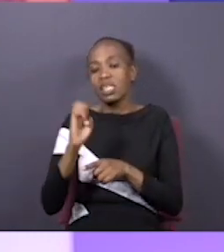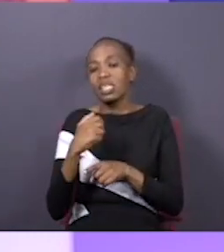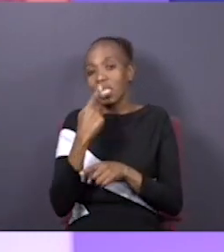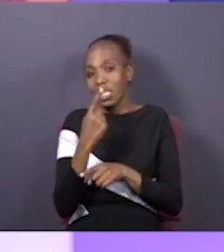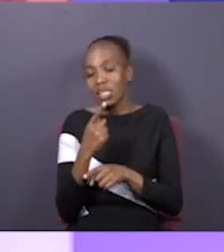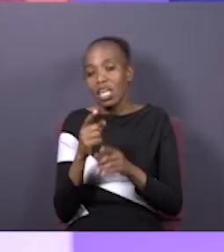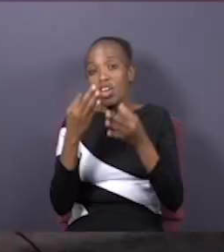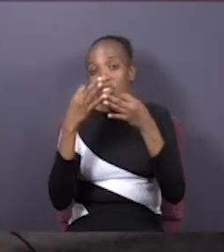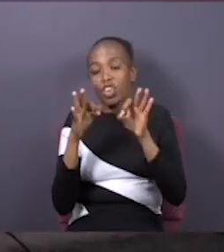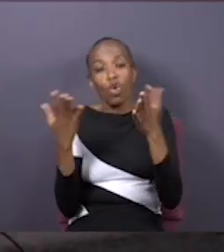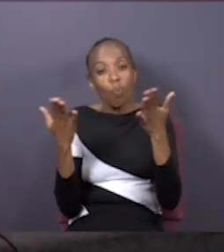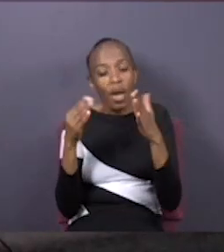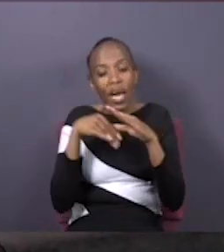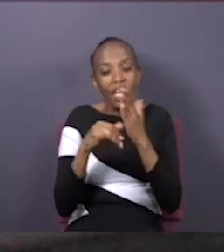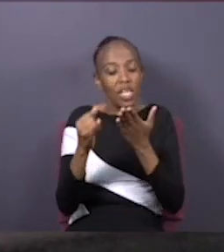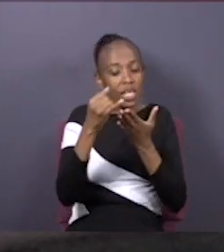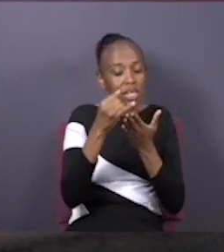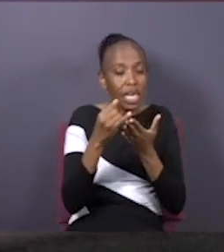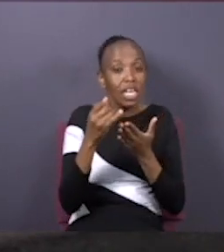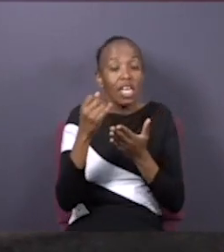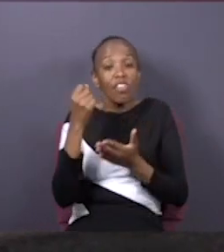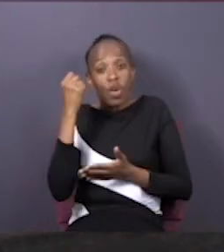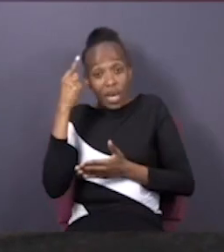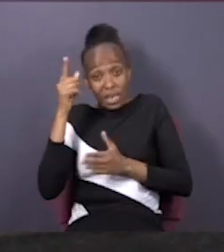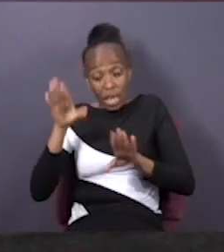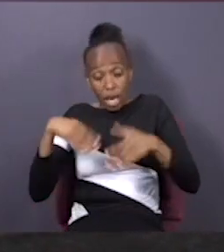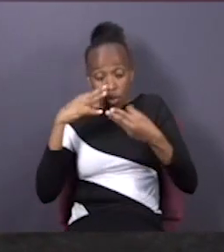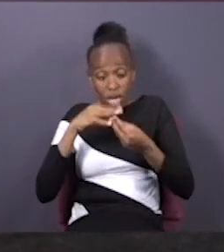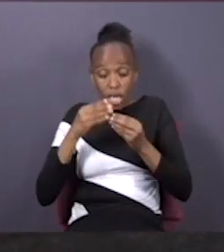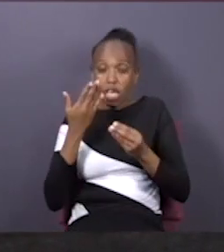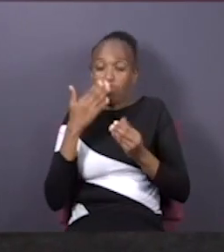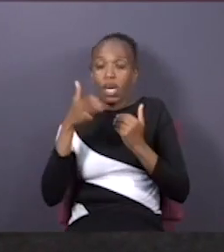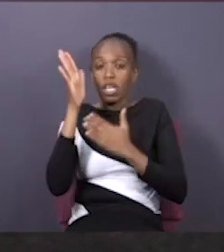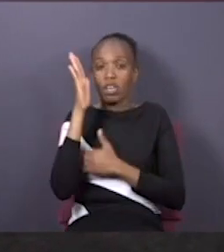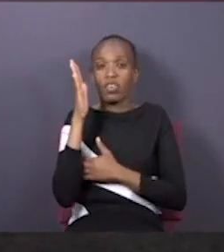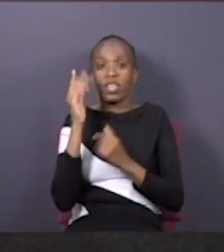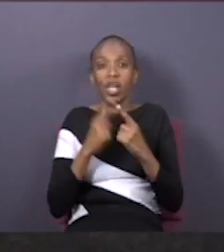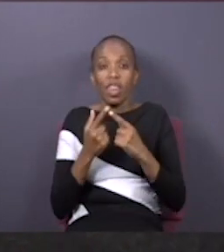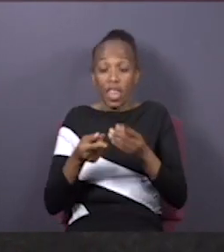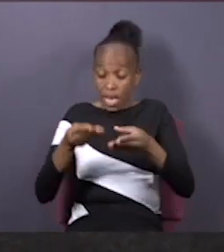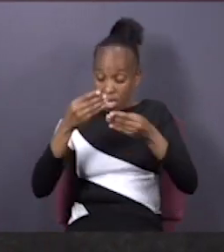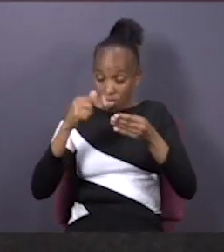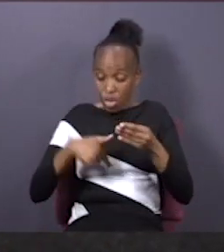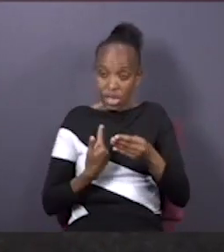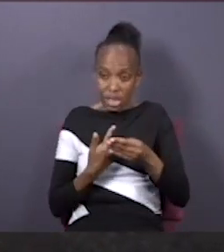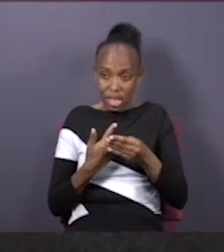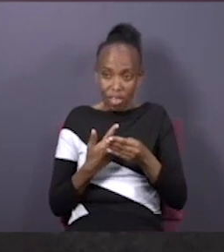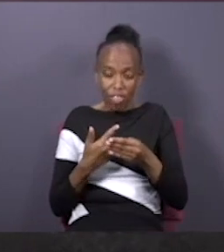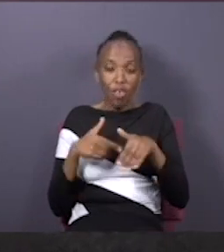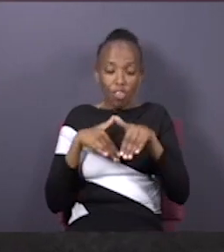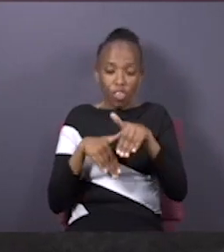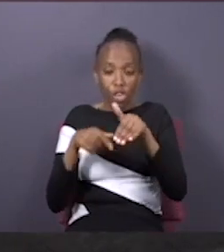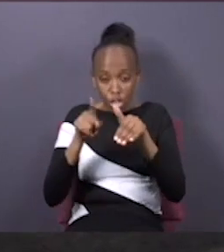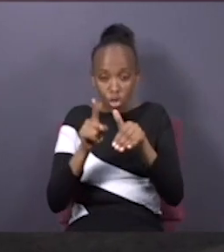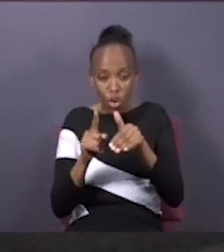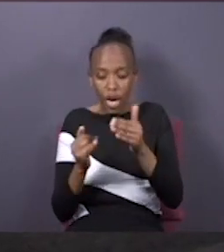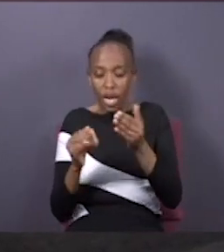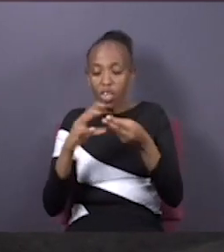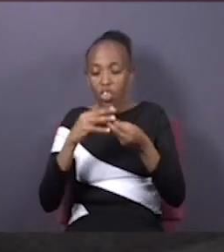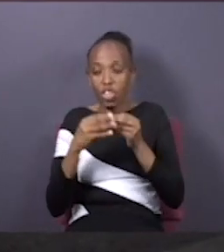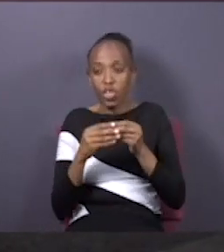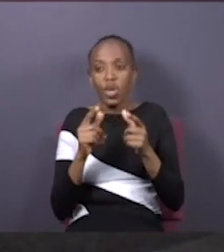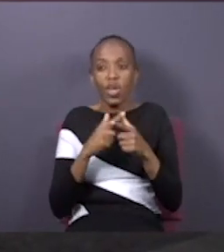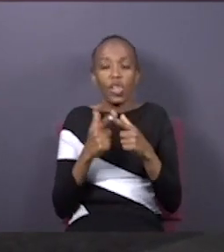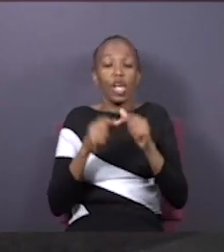in the design. If you find how you are designed by God, then give yourself according to your design. You